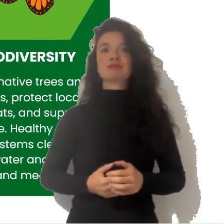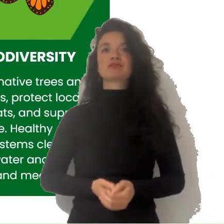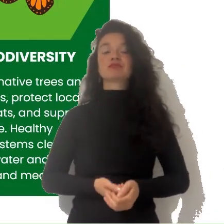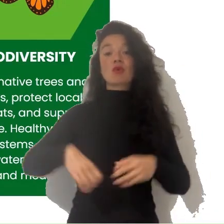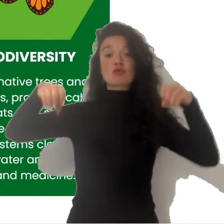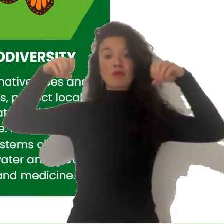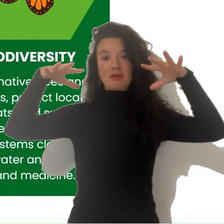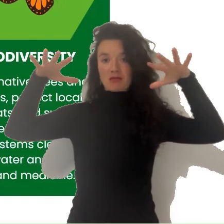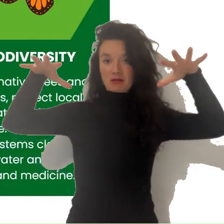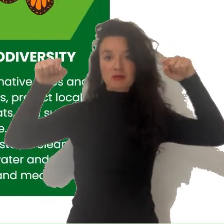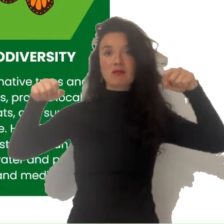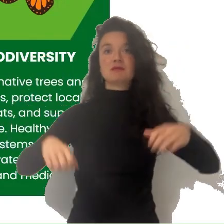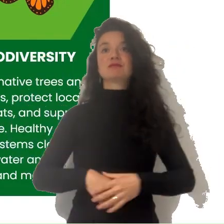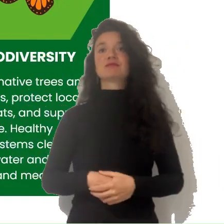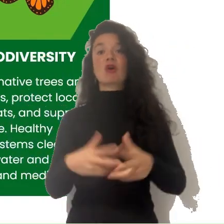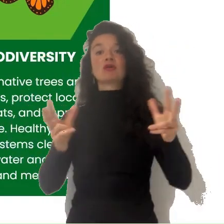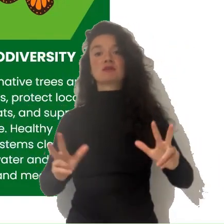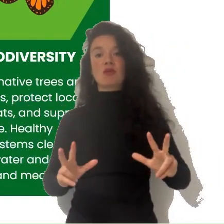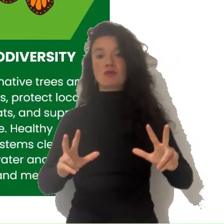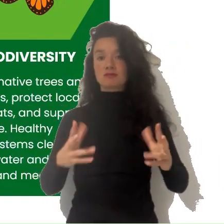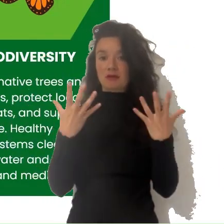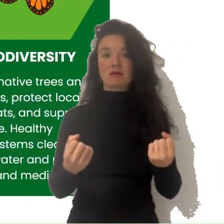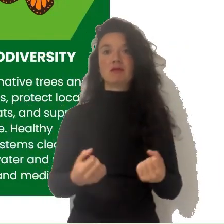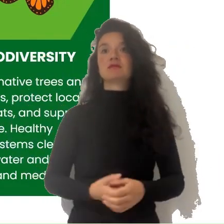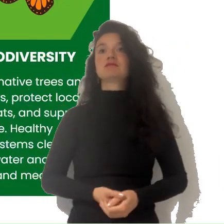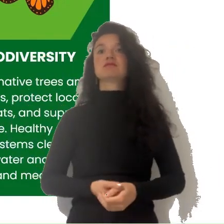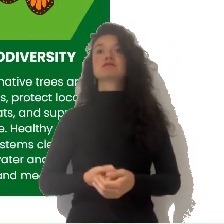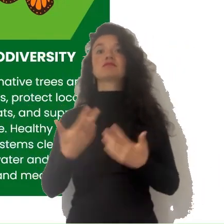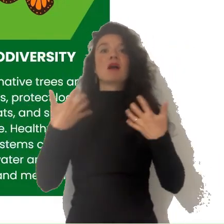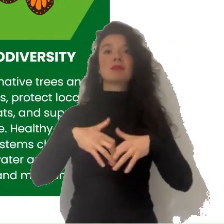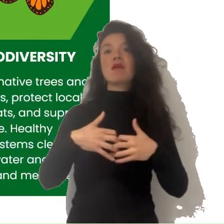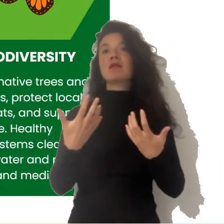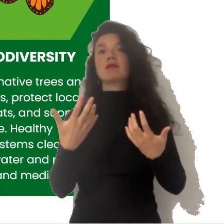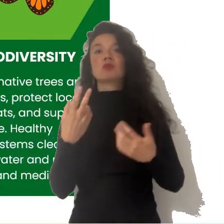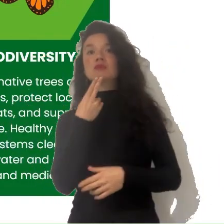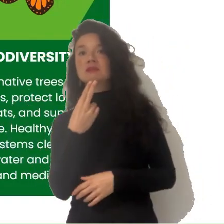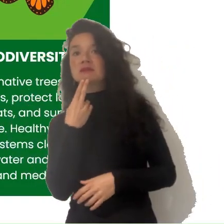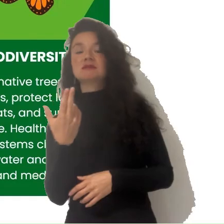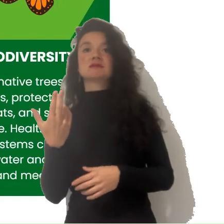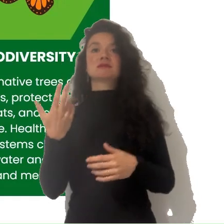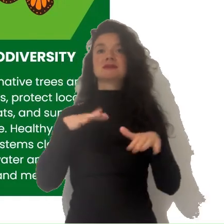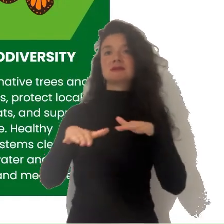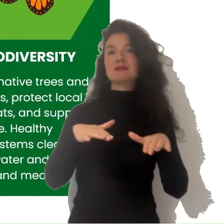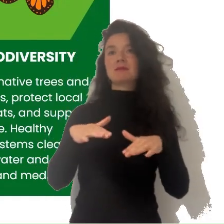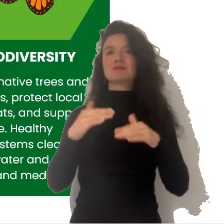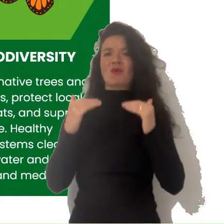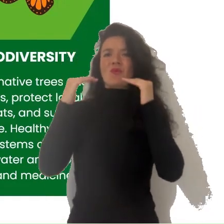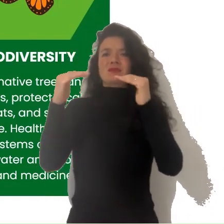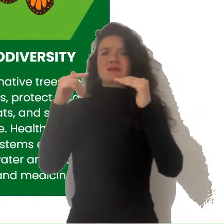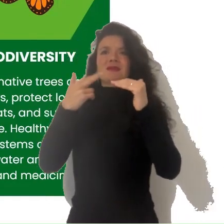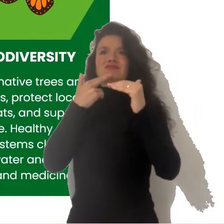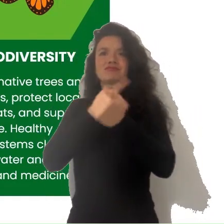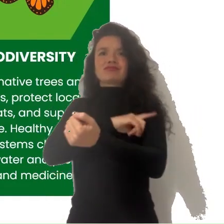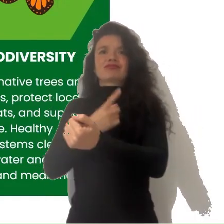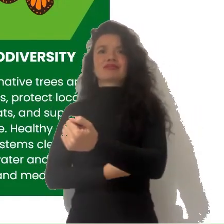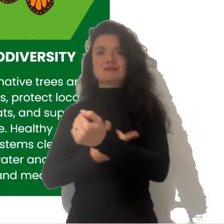reduce stress on rivers, lakes, and general ecosystems. About energy, some examples that we can do is